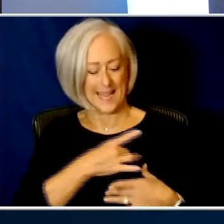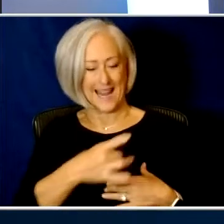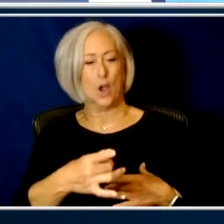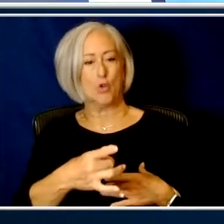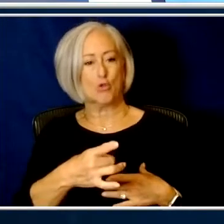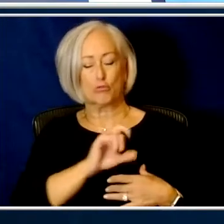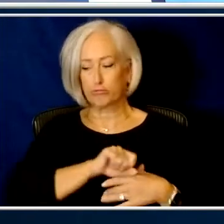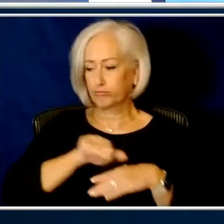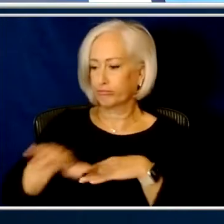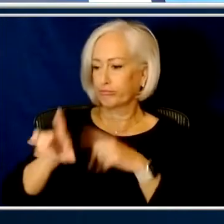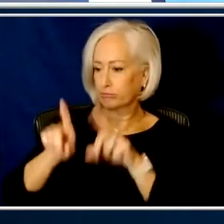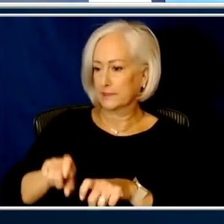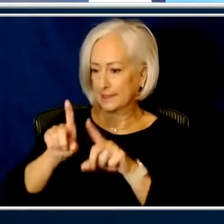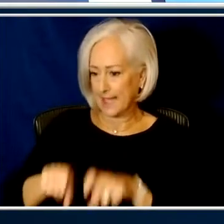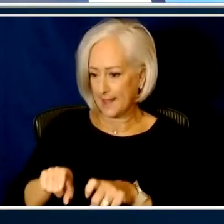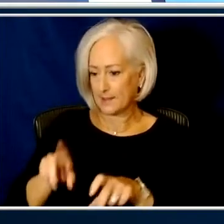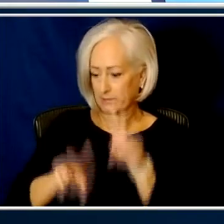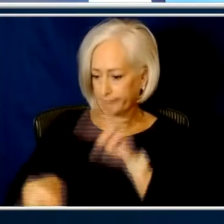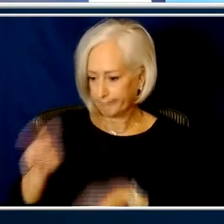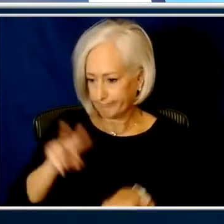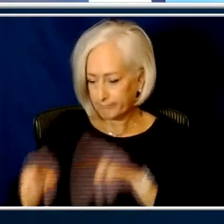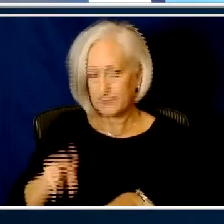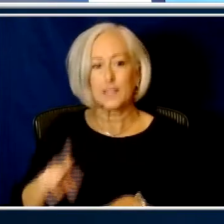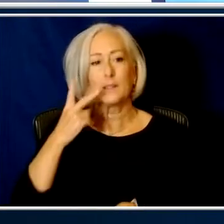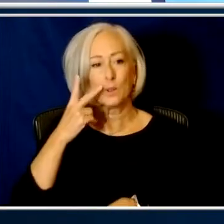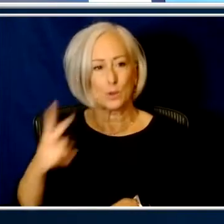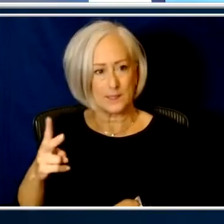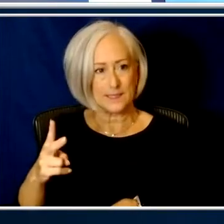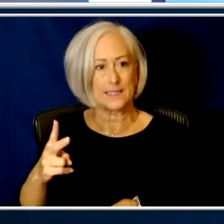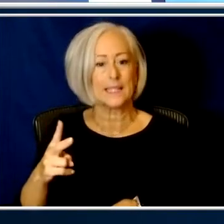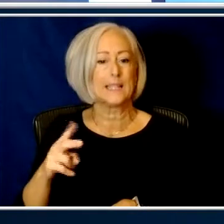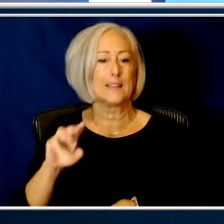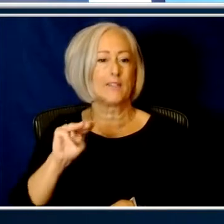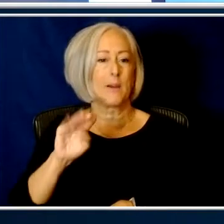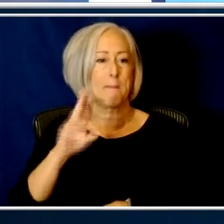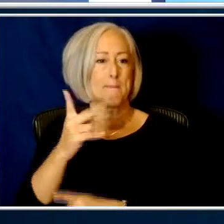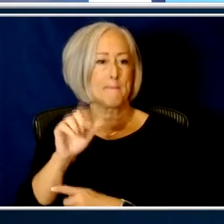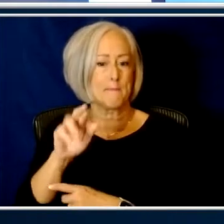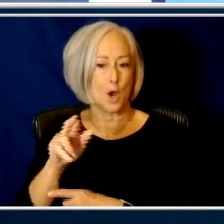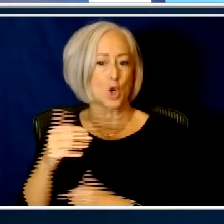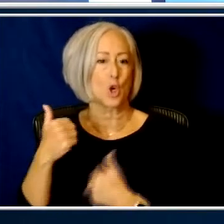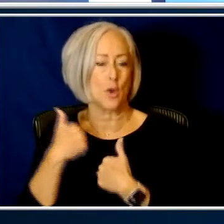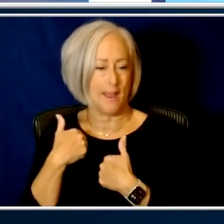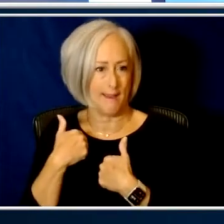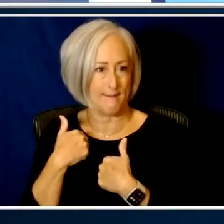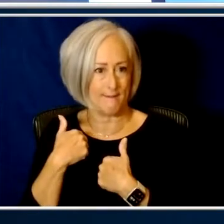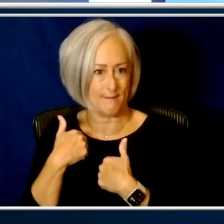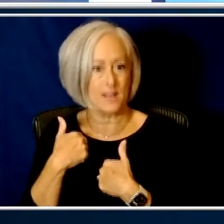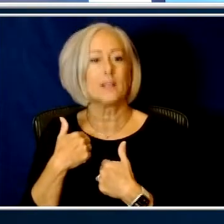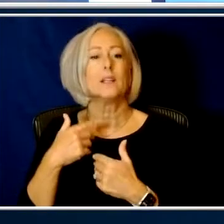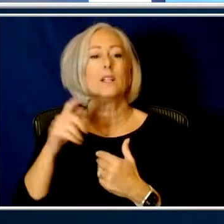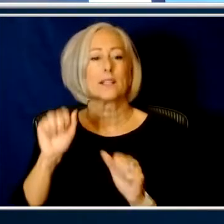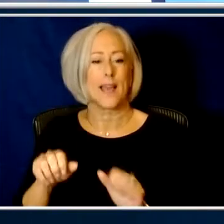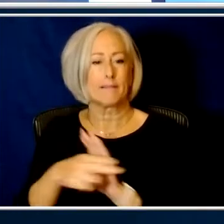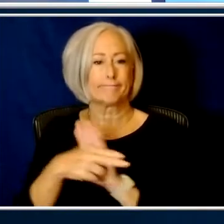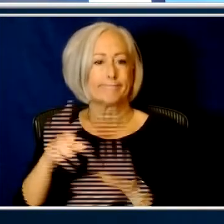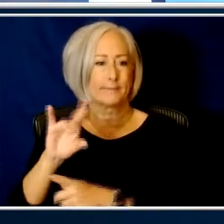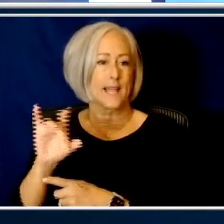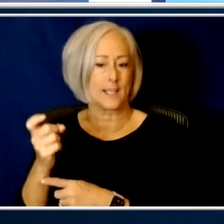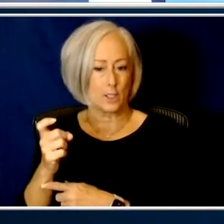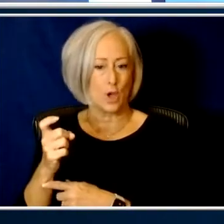detection of a lump. And so through either self-examination or through mammography. So having your mammogram, it